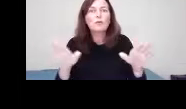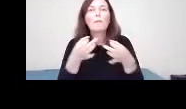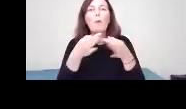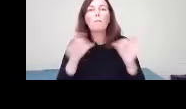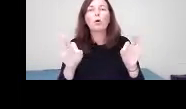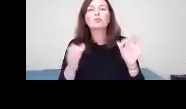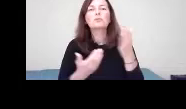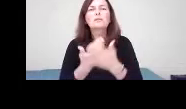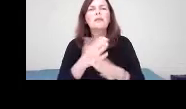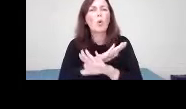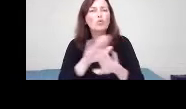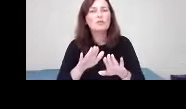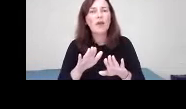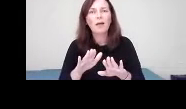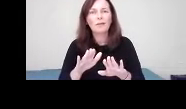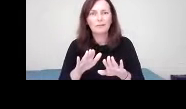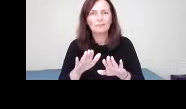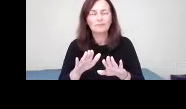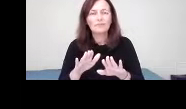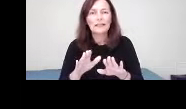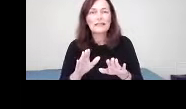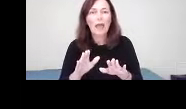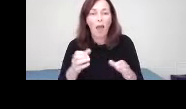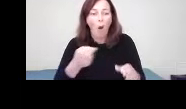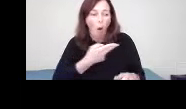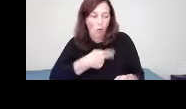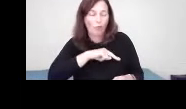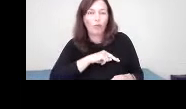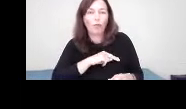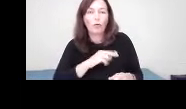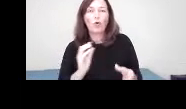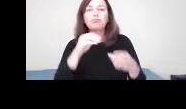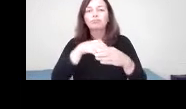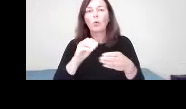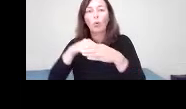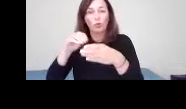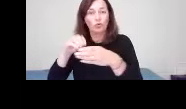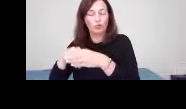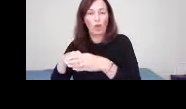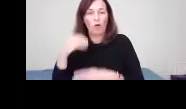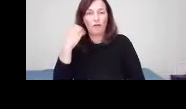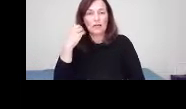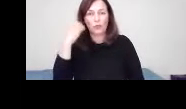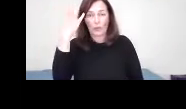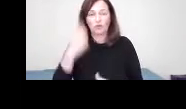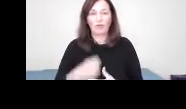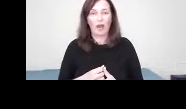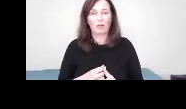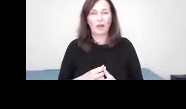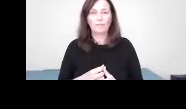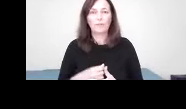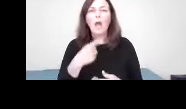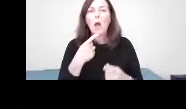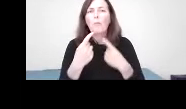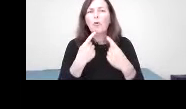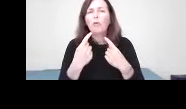how to move on. So exactly, they are talking quite a lot on the shared sense of humanity. They are talking